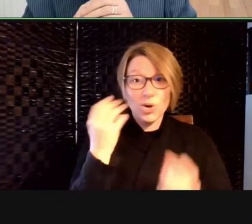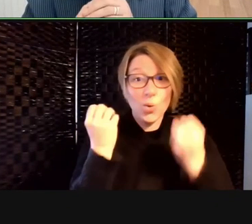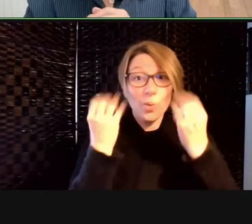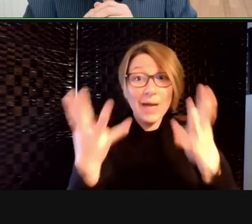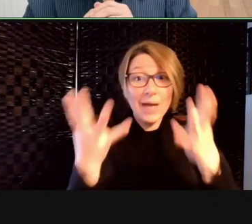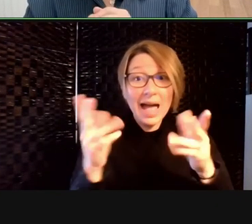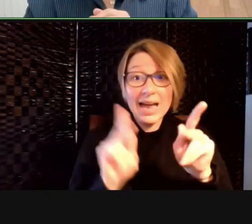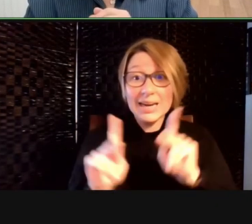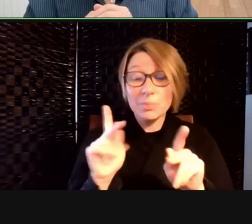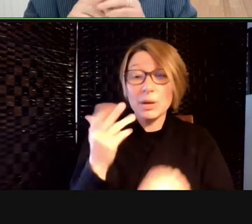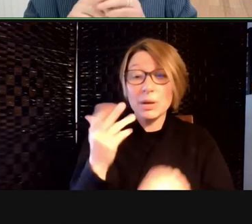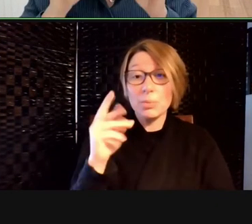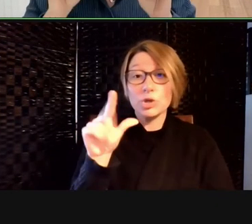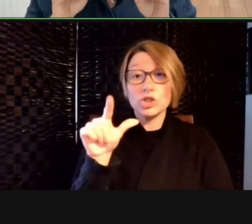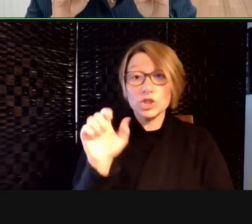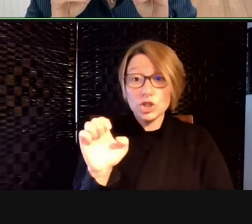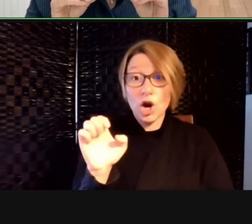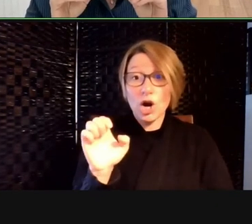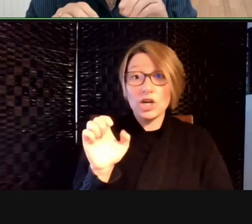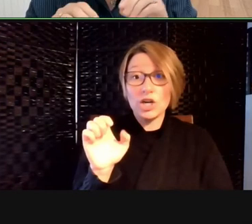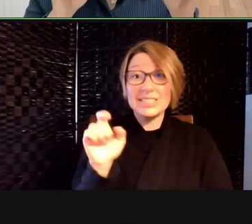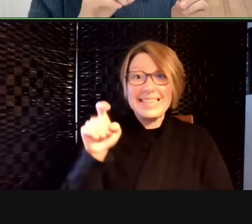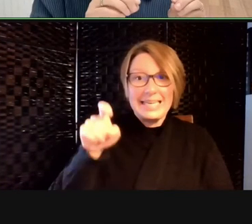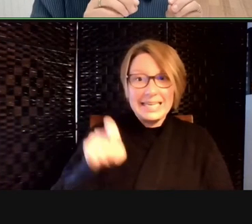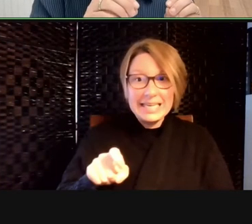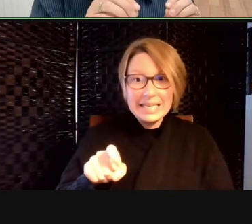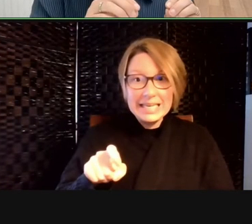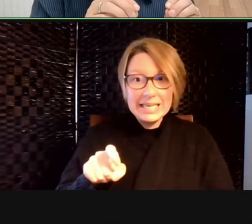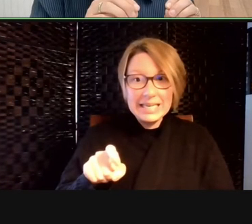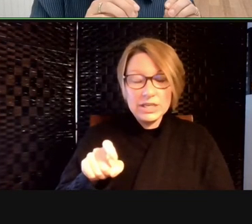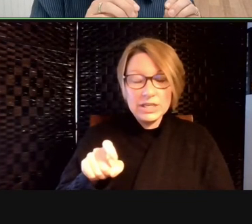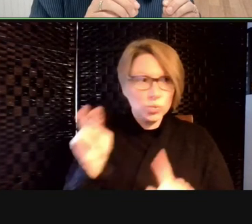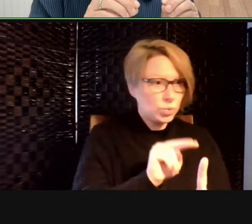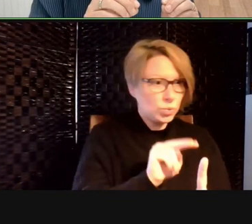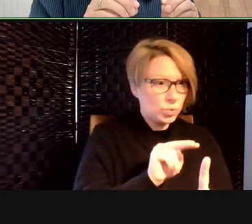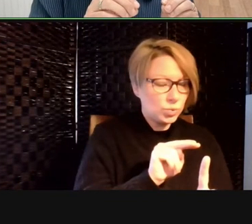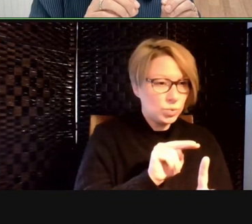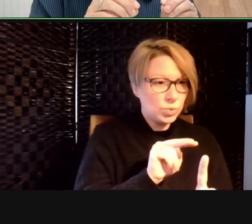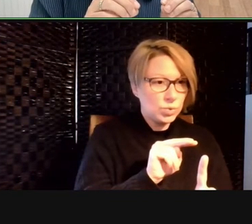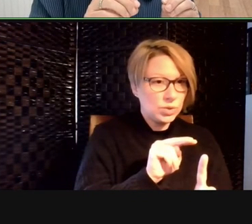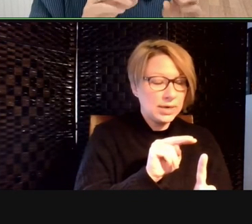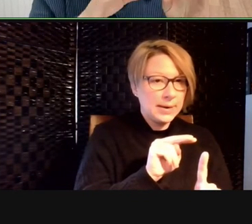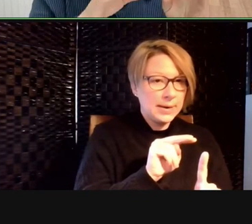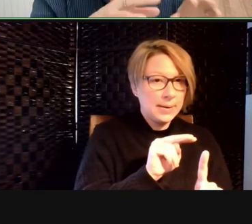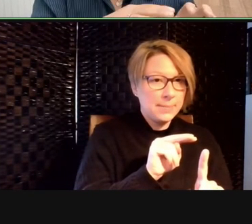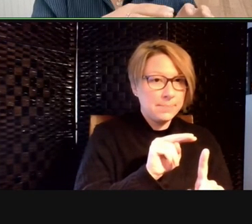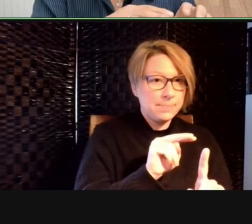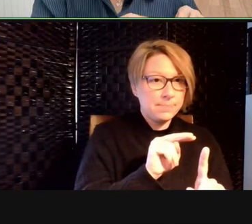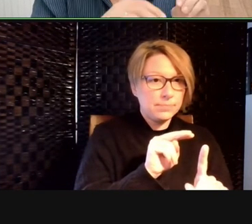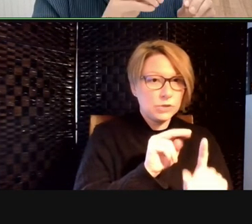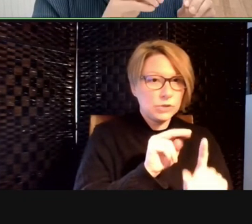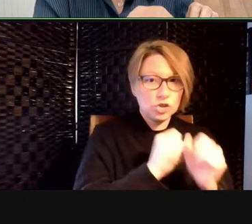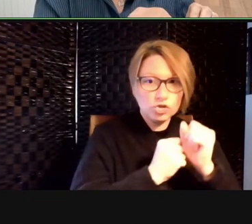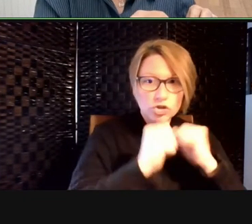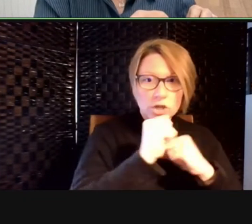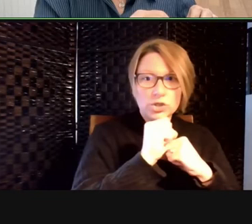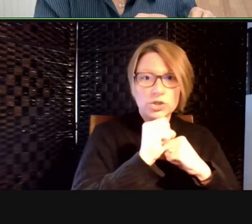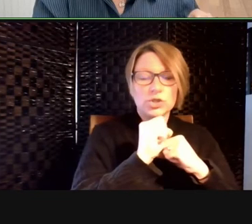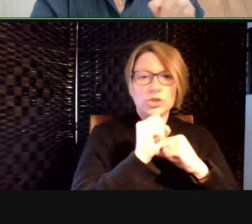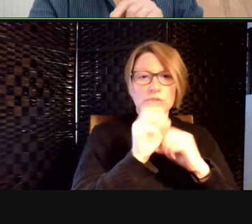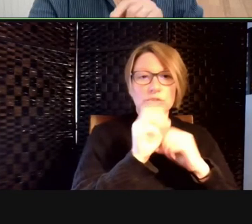syndrome that really, really need to keep referencing back to uh, that structure,